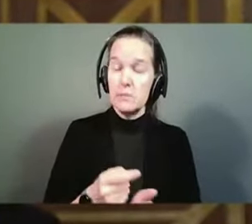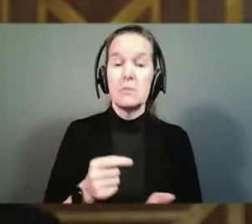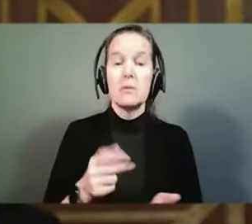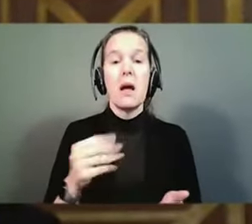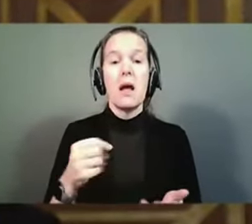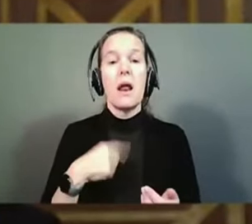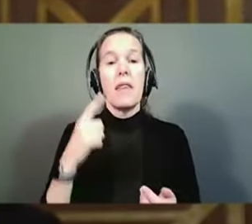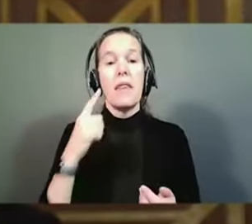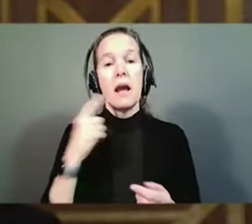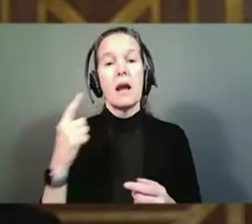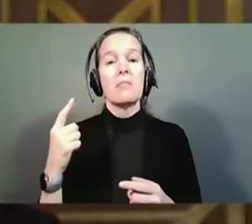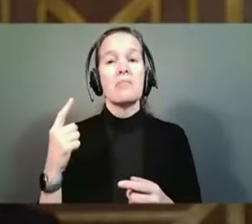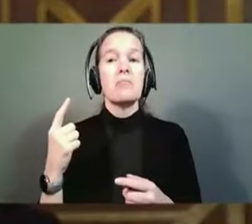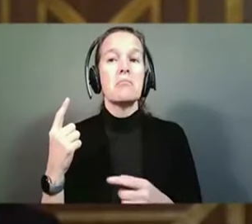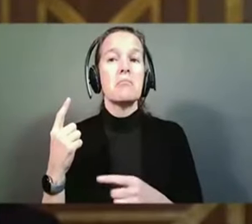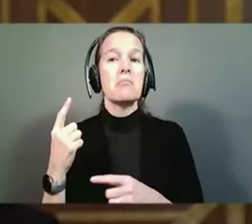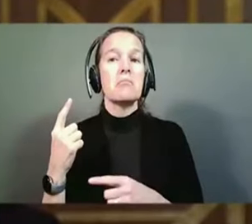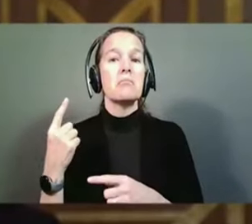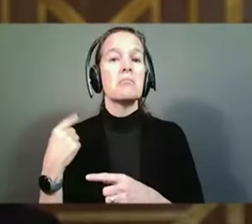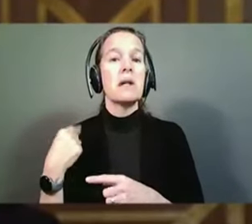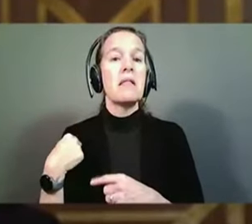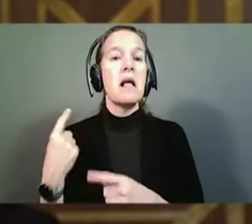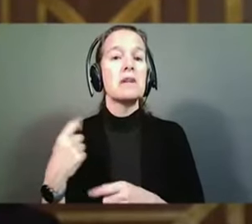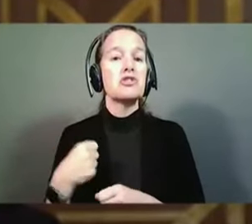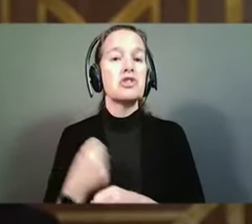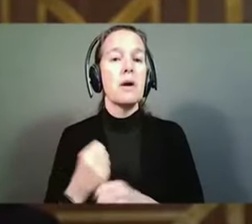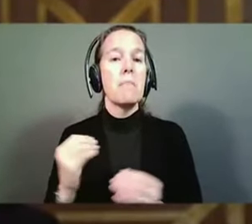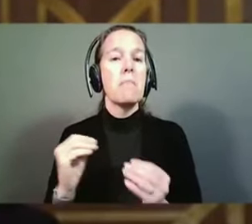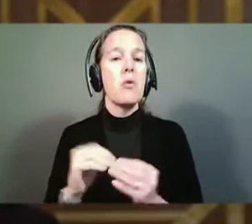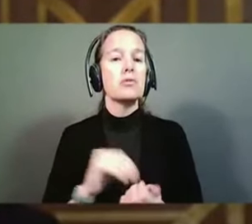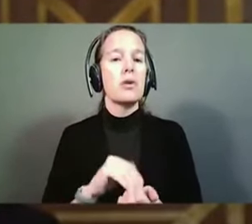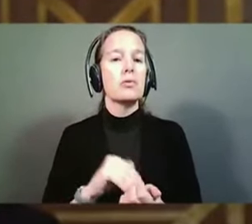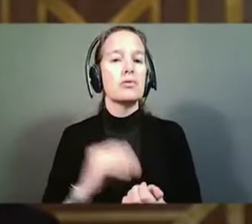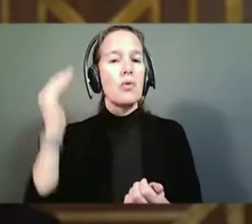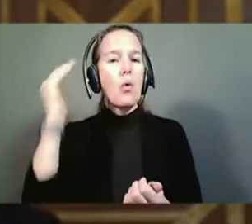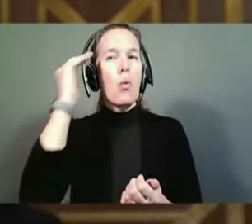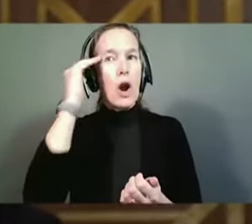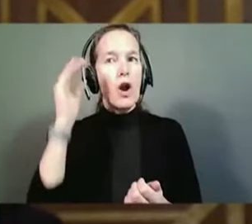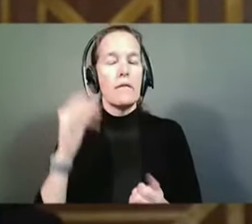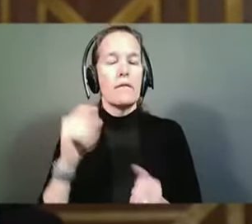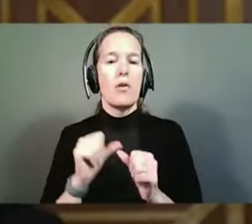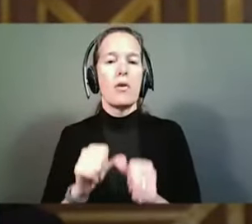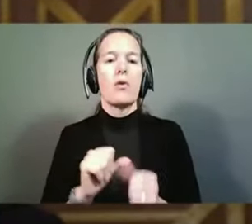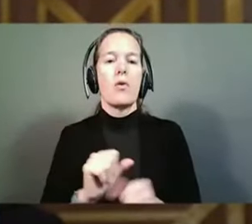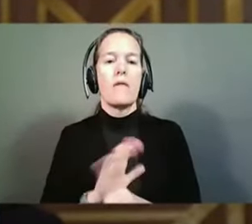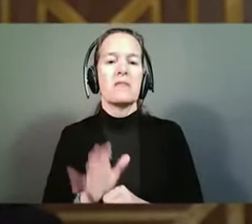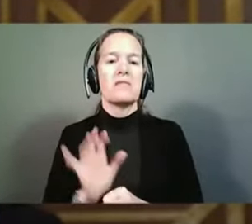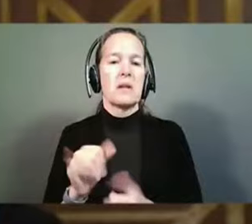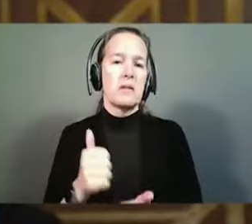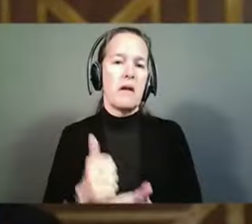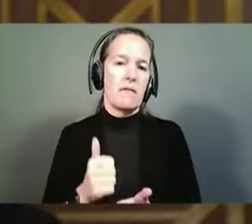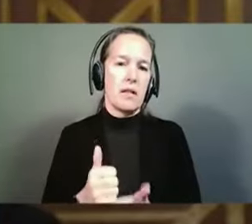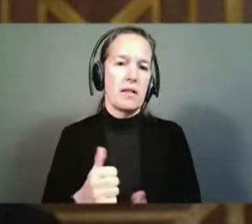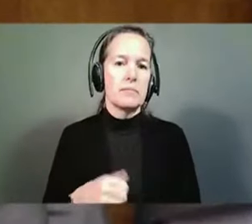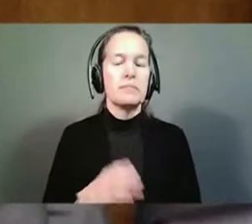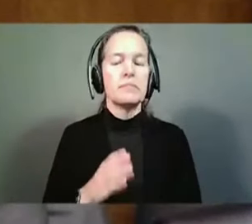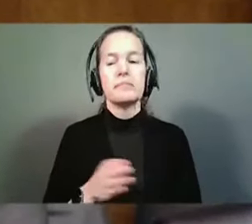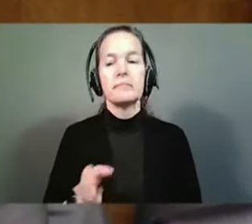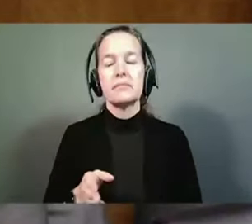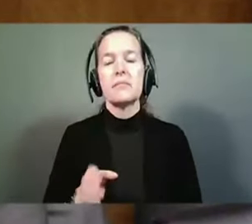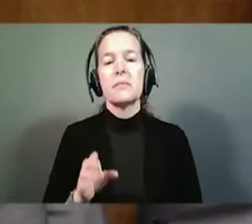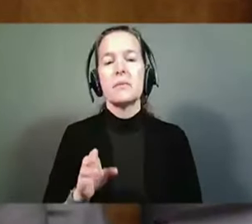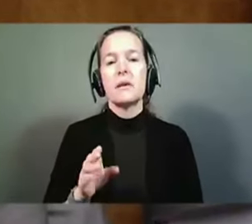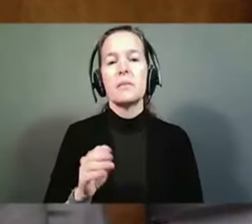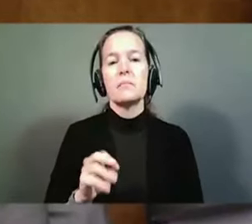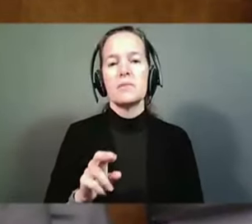the providers are more aware of long COVID, so that's been very helpful. Good. Okay, Ms. Helm, you've